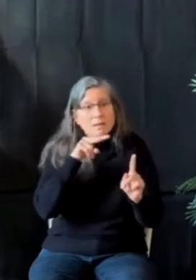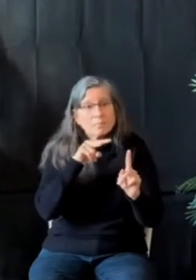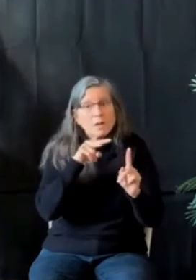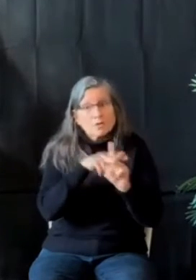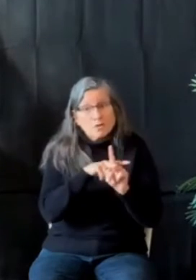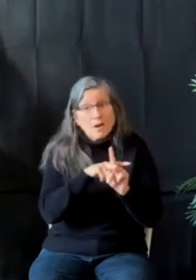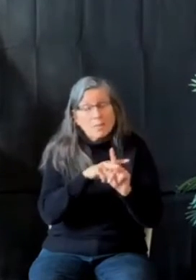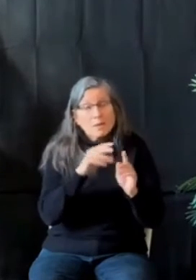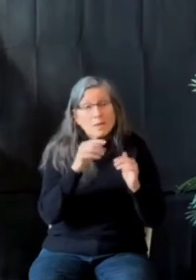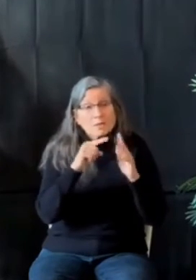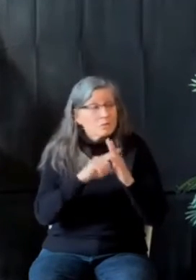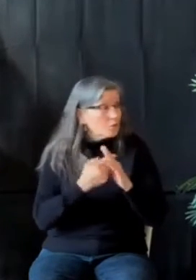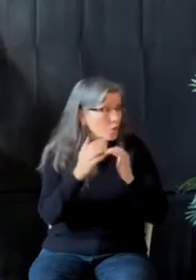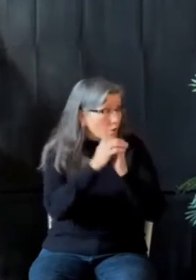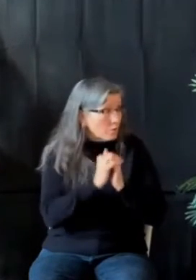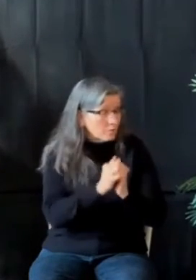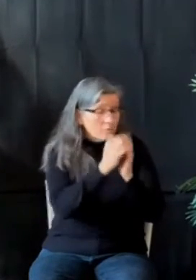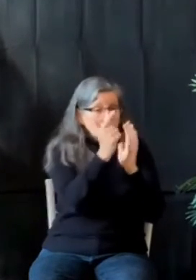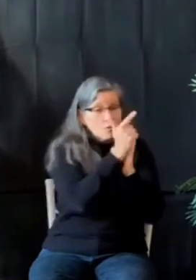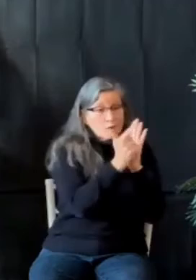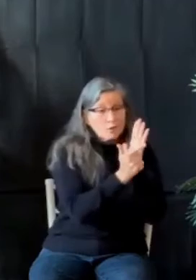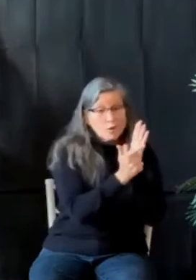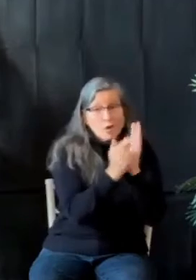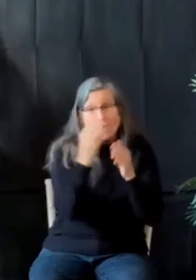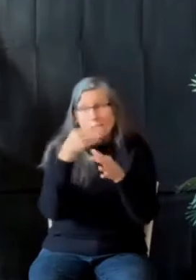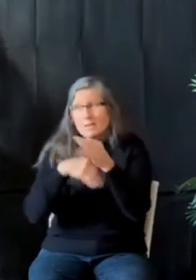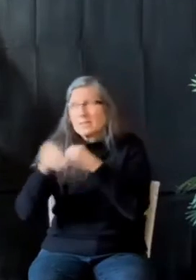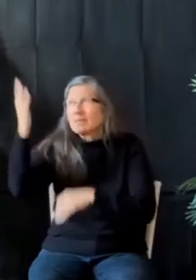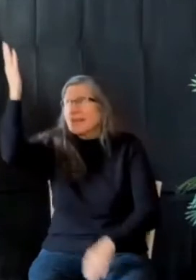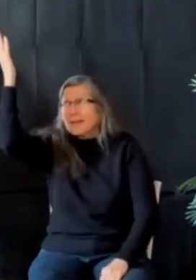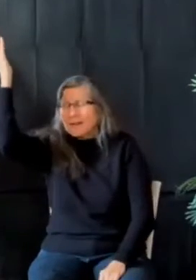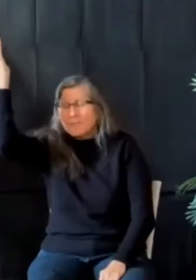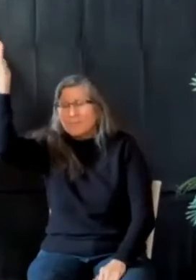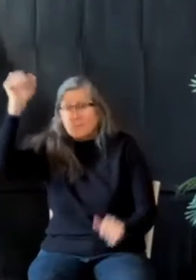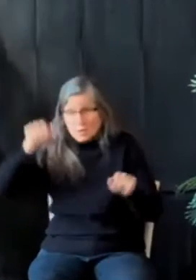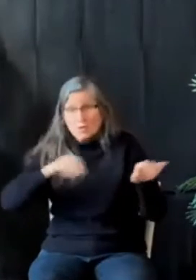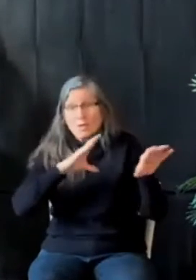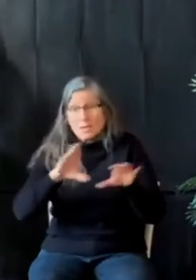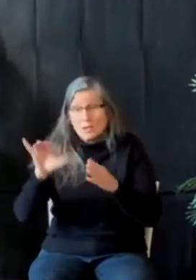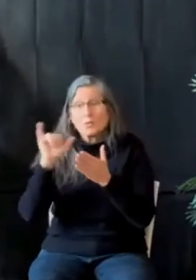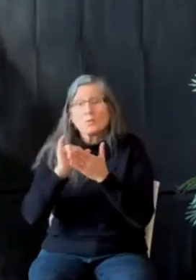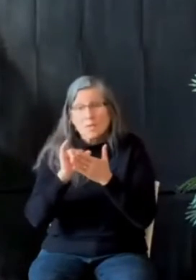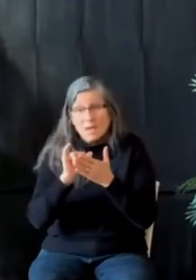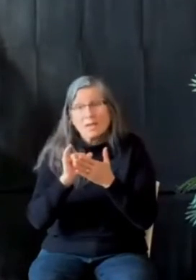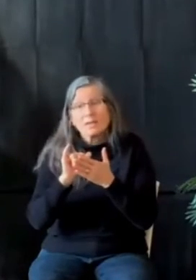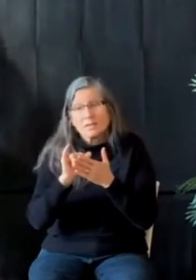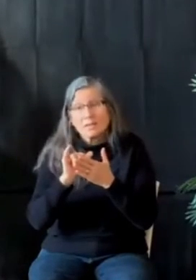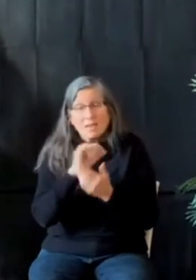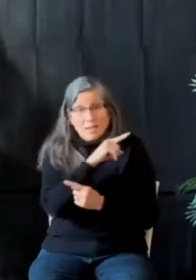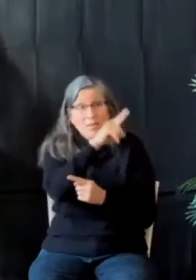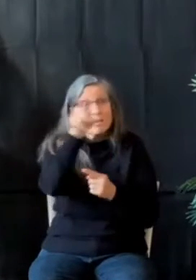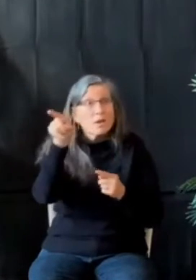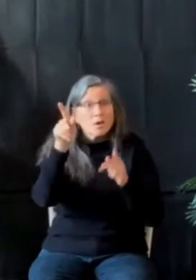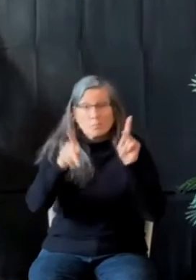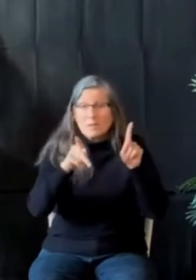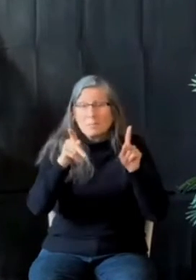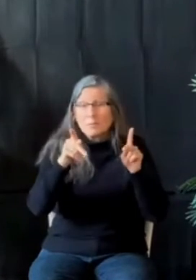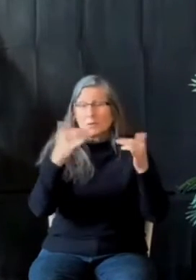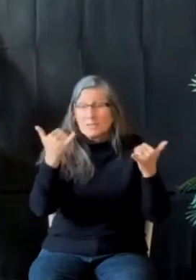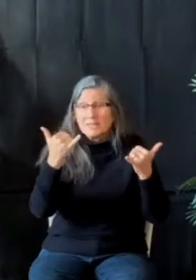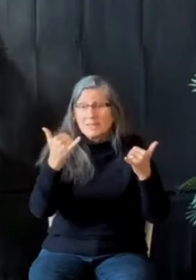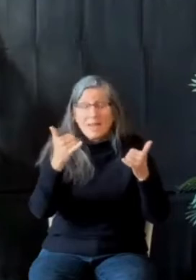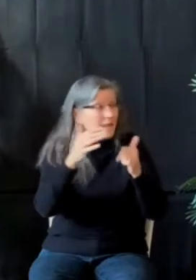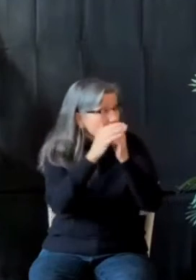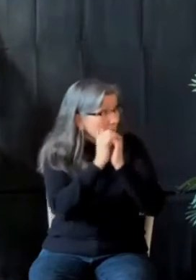this instead of him. Did you know you can do that? There are people out there today that